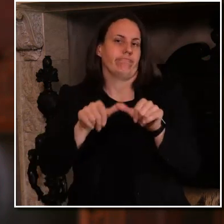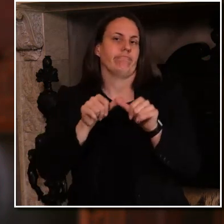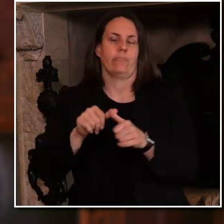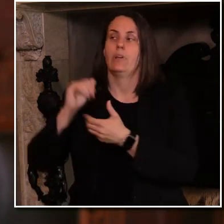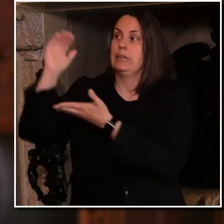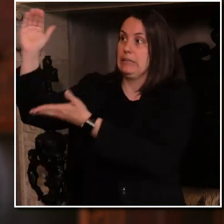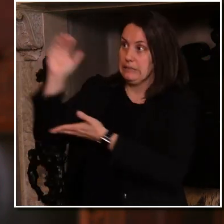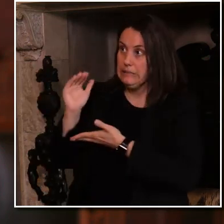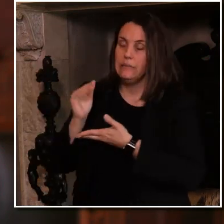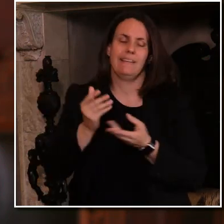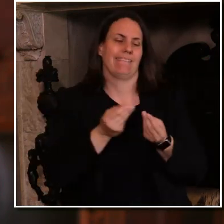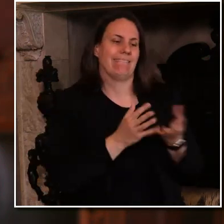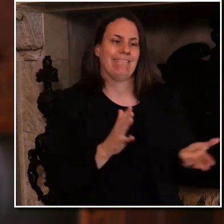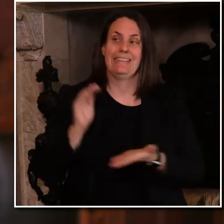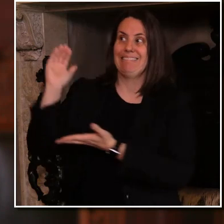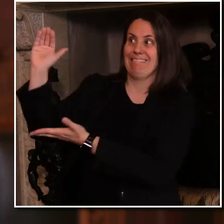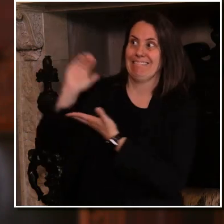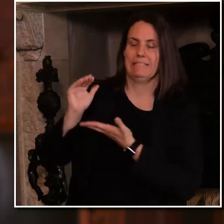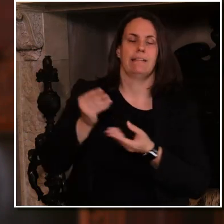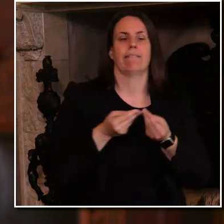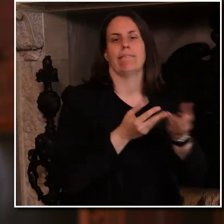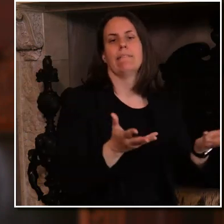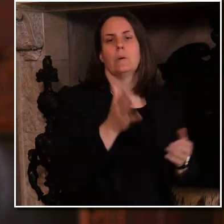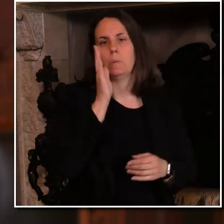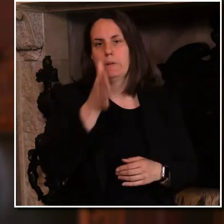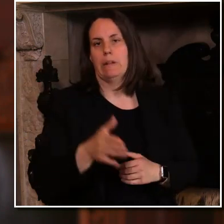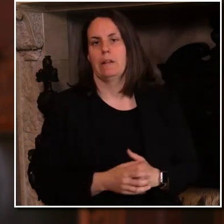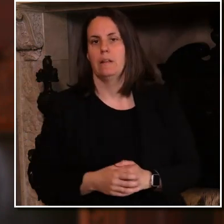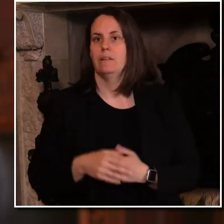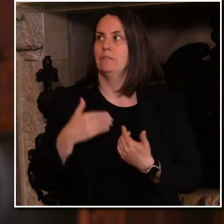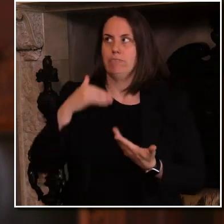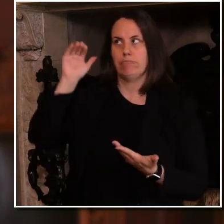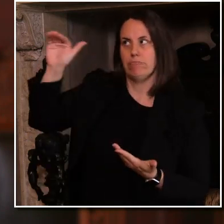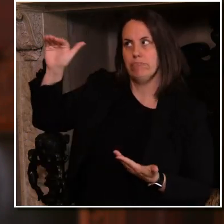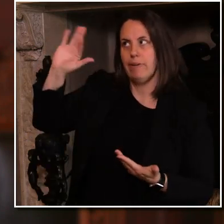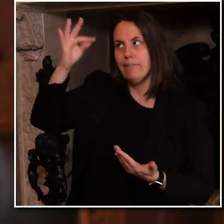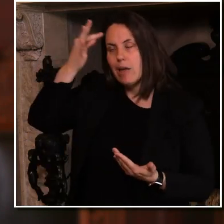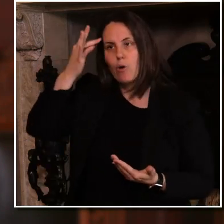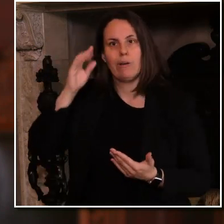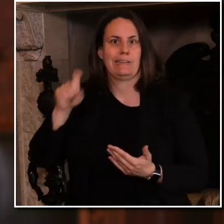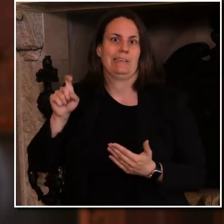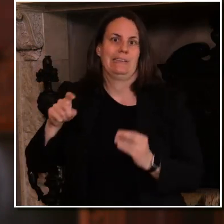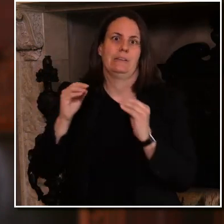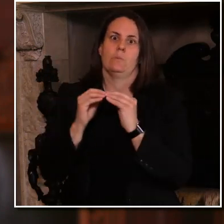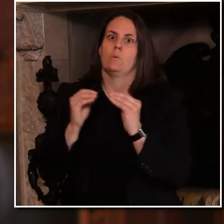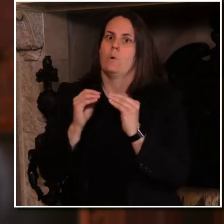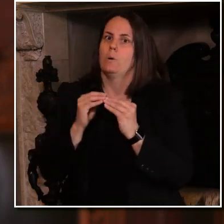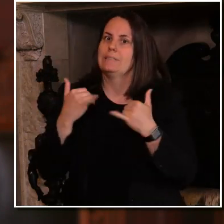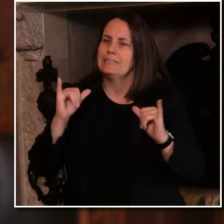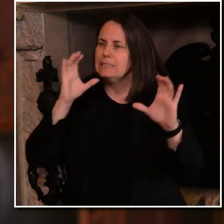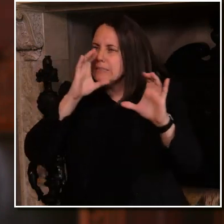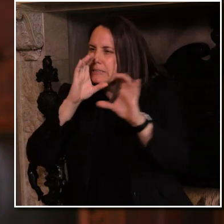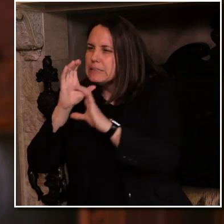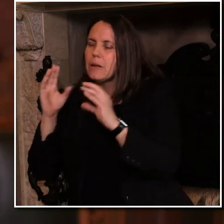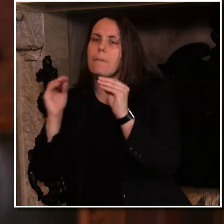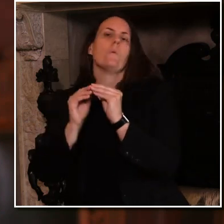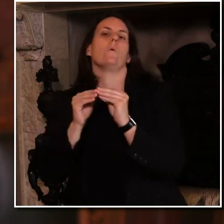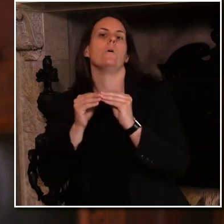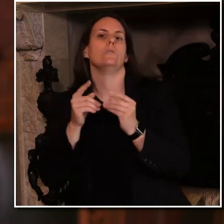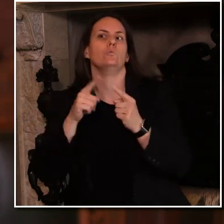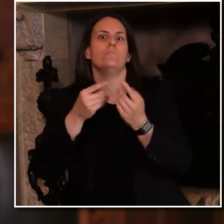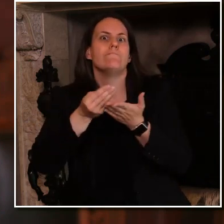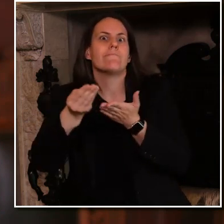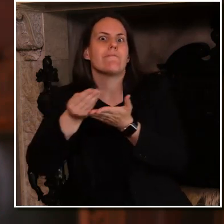federal partners, as well as our efforts to continue to purchase more of the supplies that we need to push out